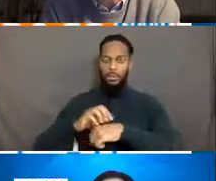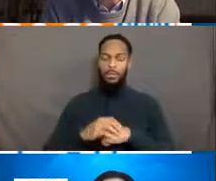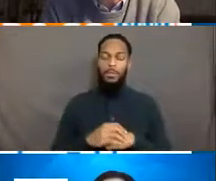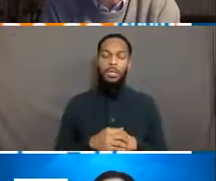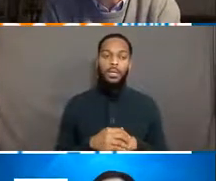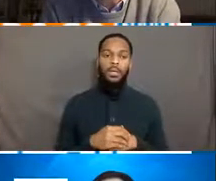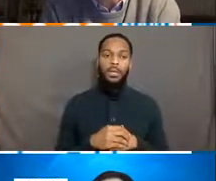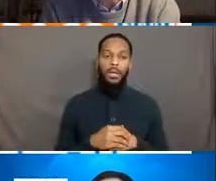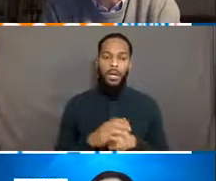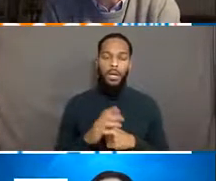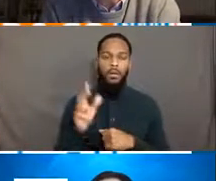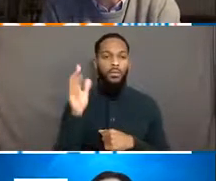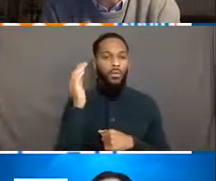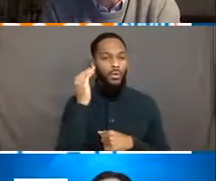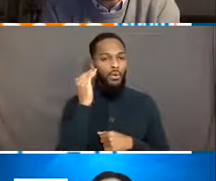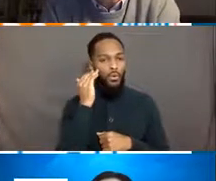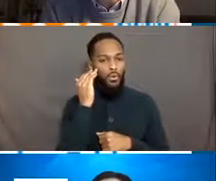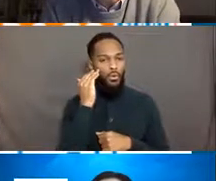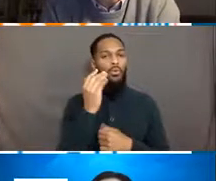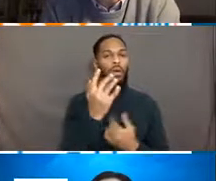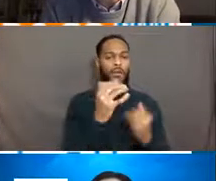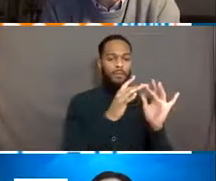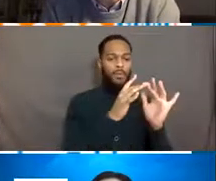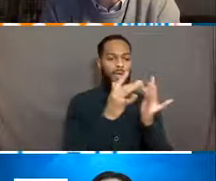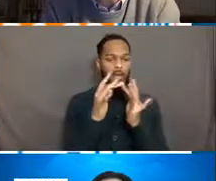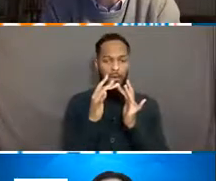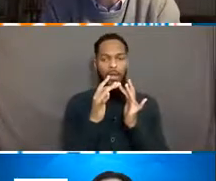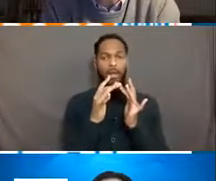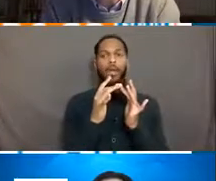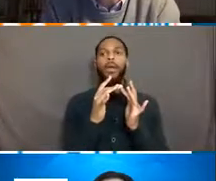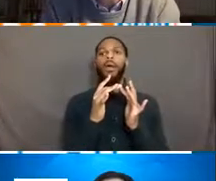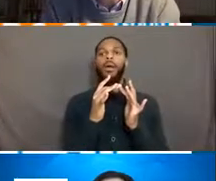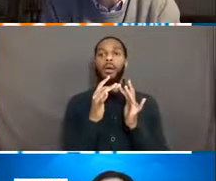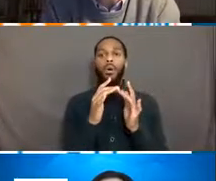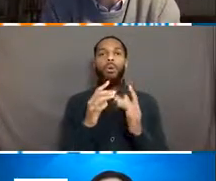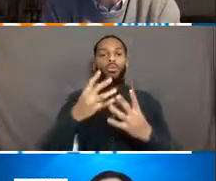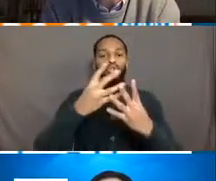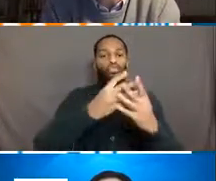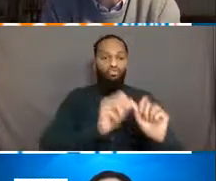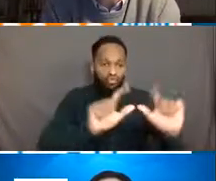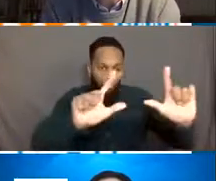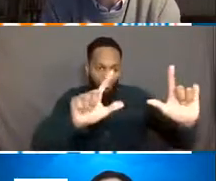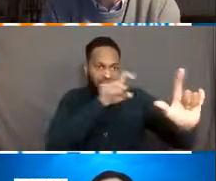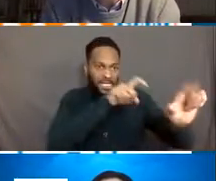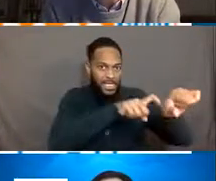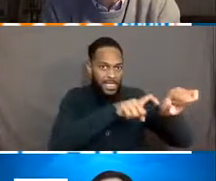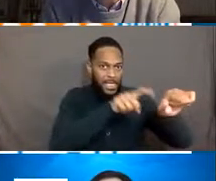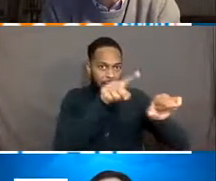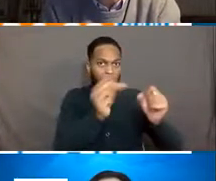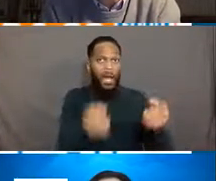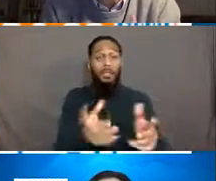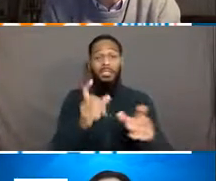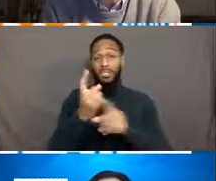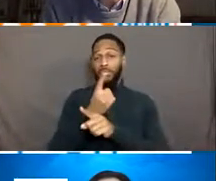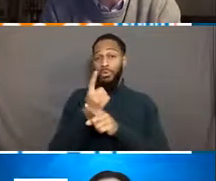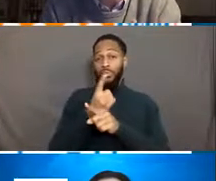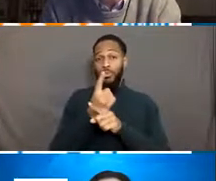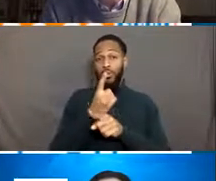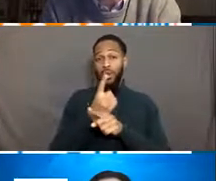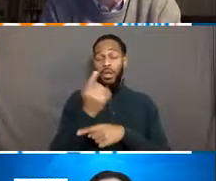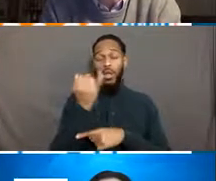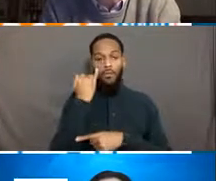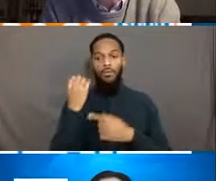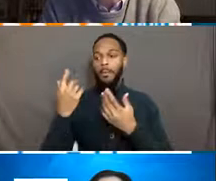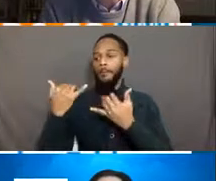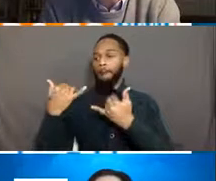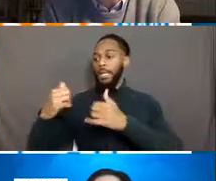internet and online privacy, and also how much screen time is inappropriate. Your students, your kids want to play games or communicate